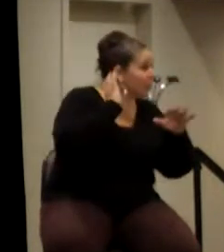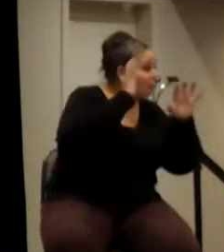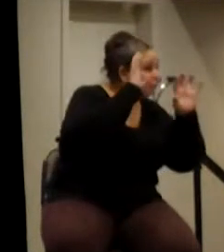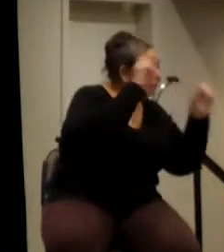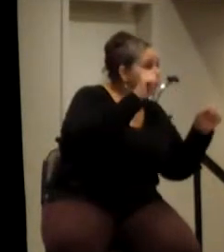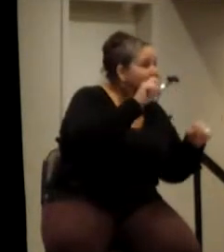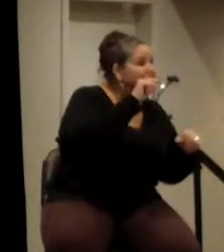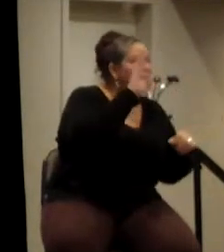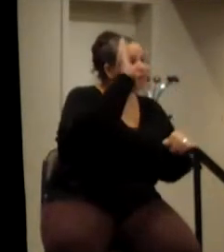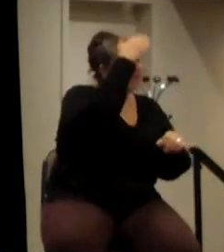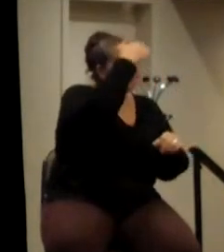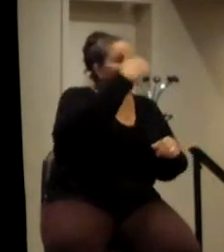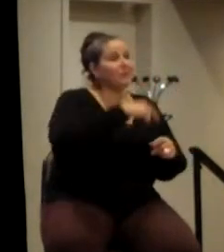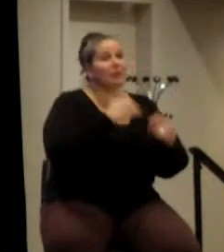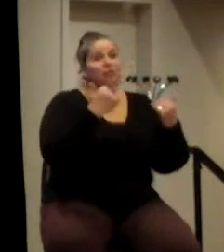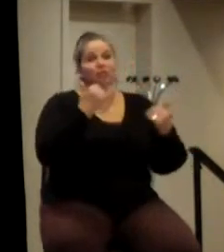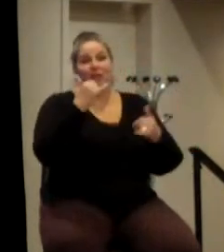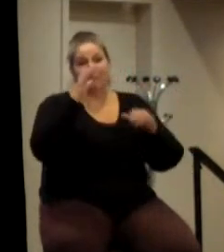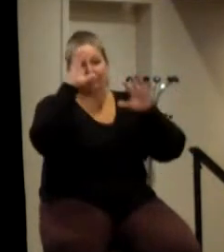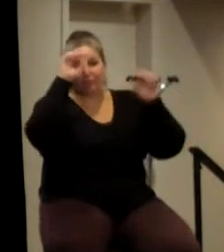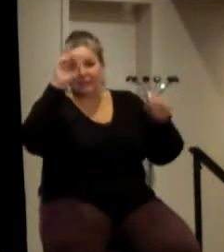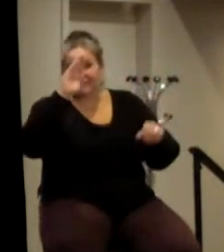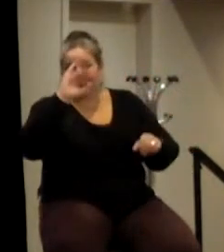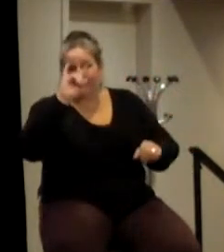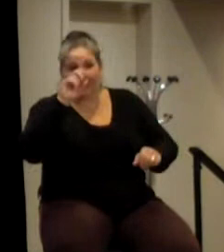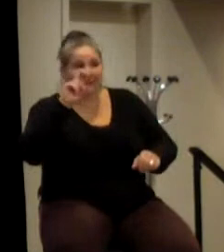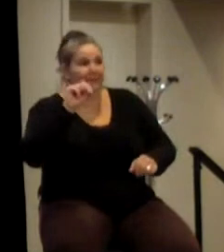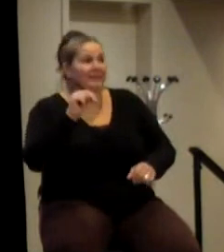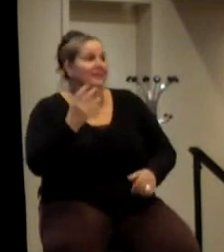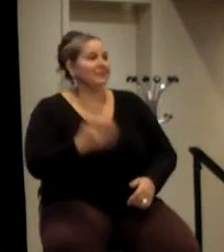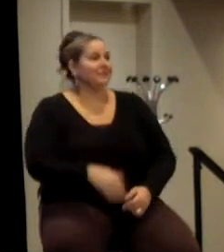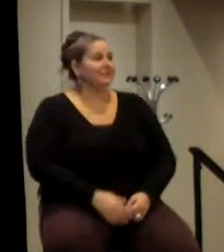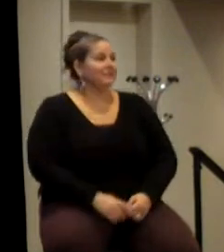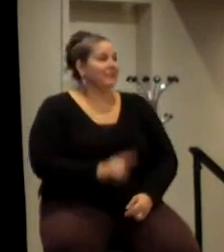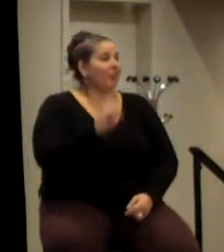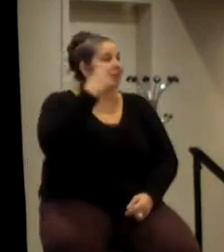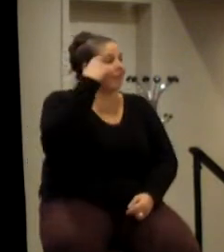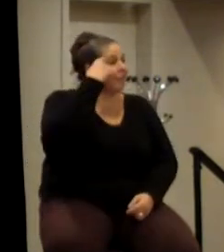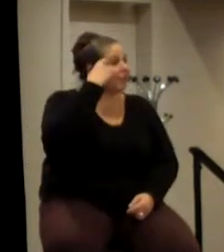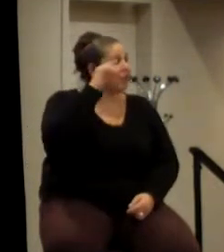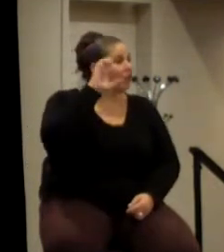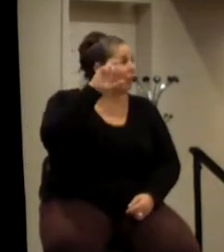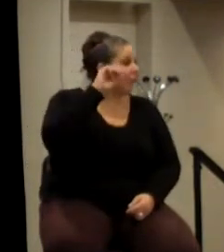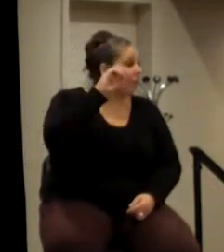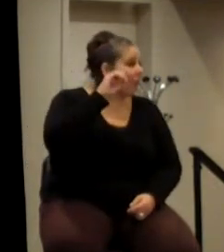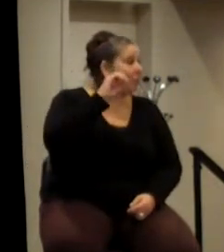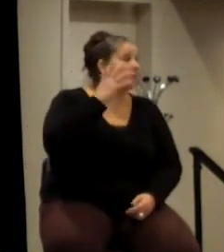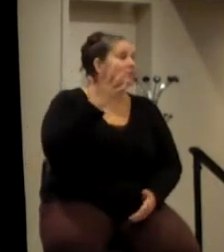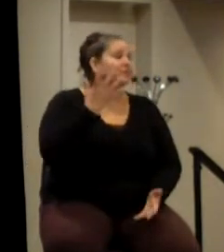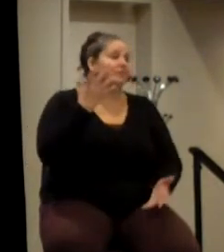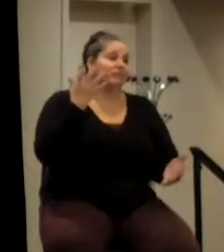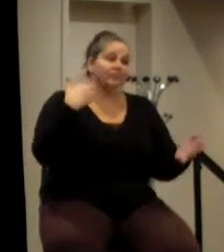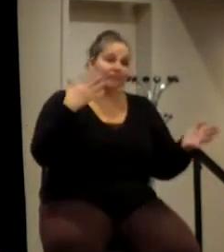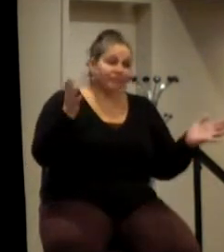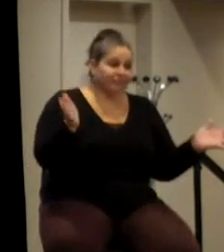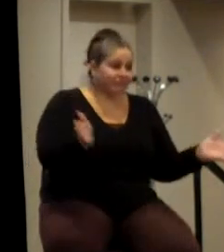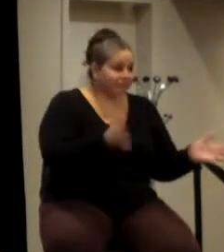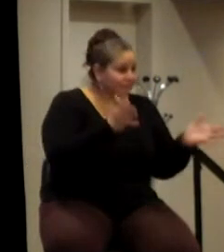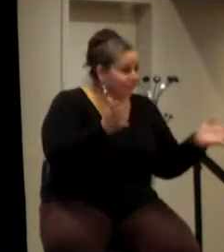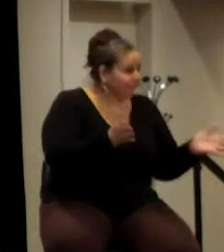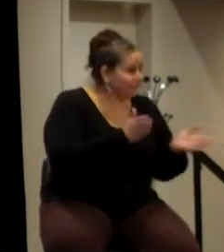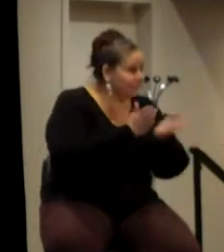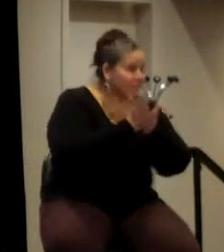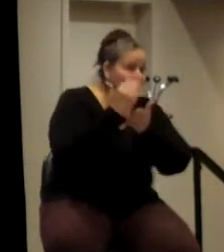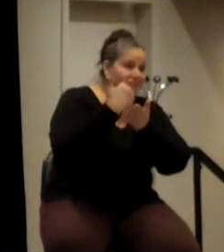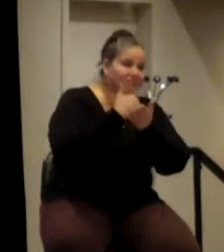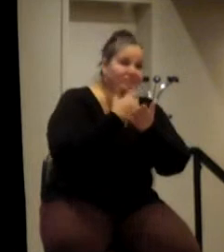governor makes. I will encourage everybody to be transparent, answer the tough questions, no matter what the answers are, and